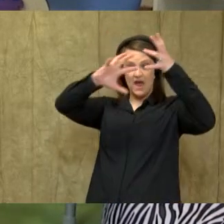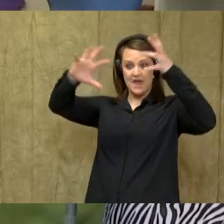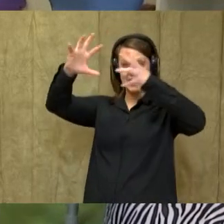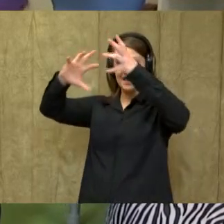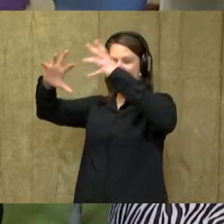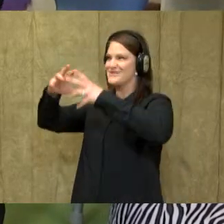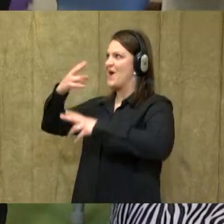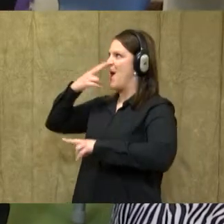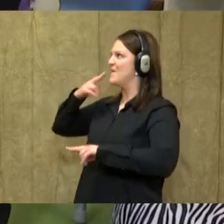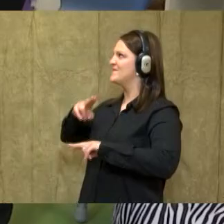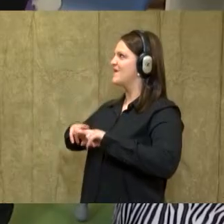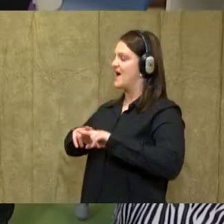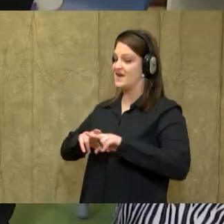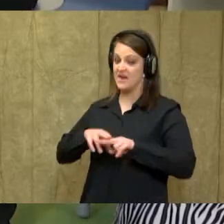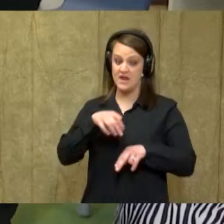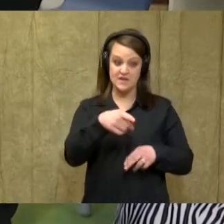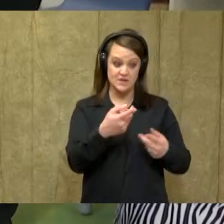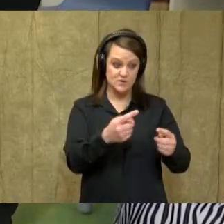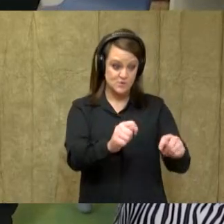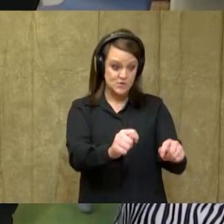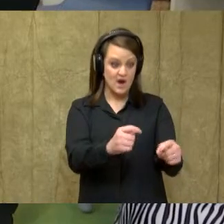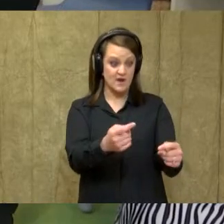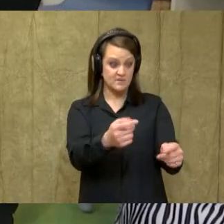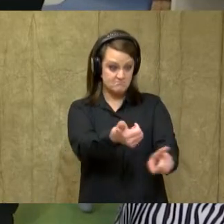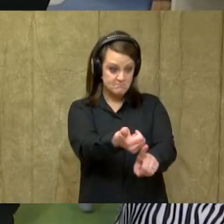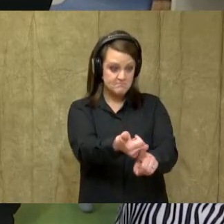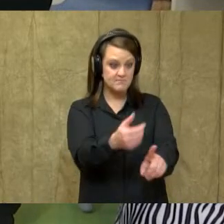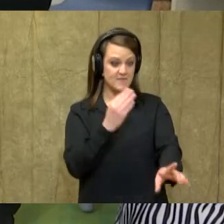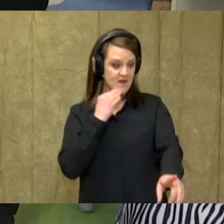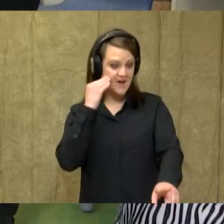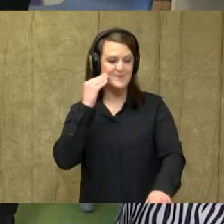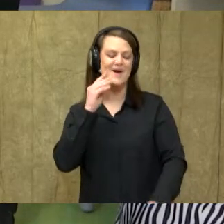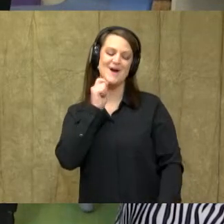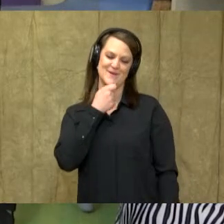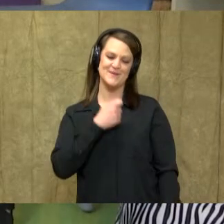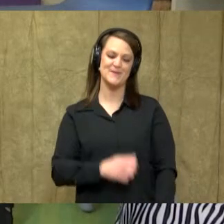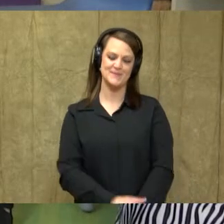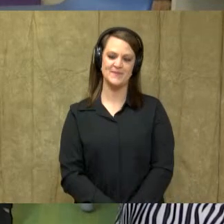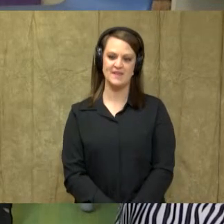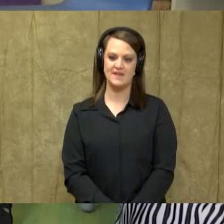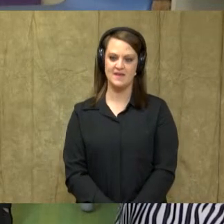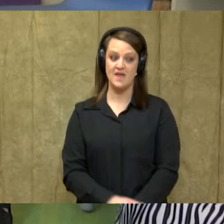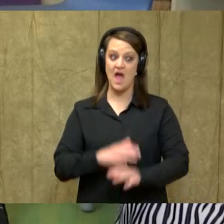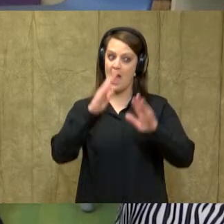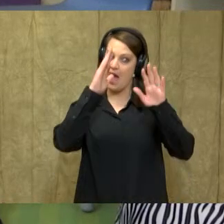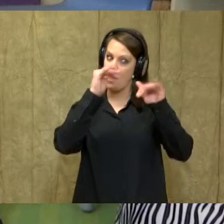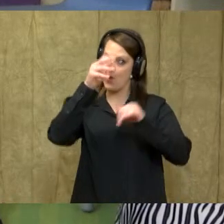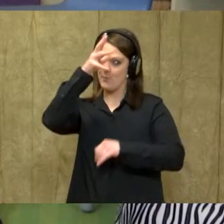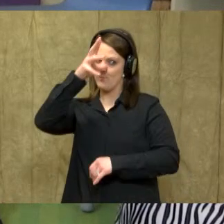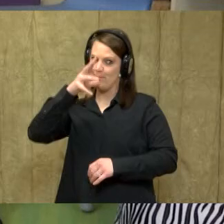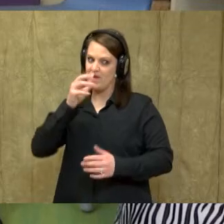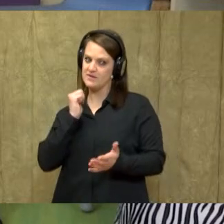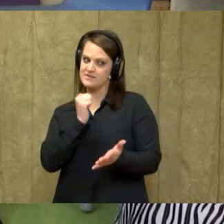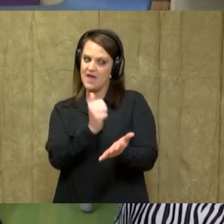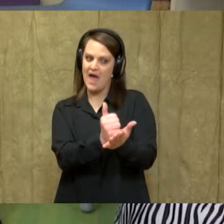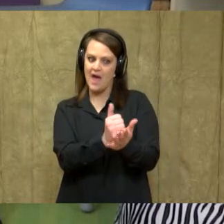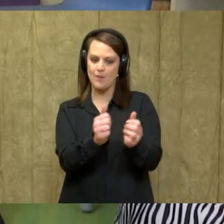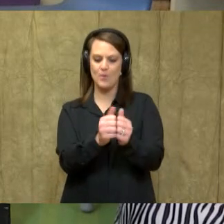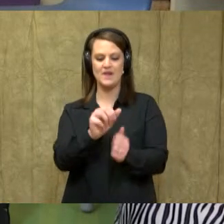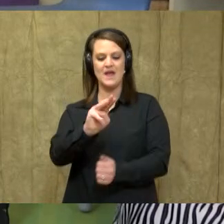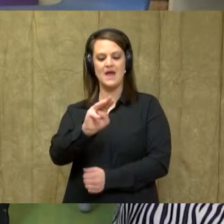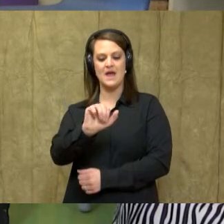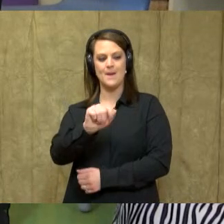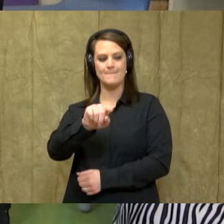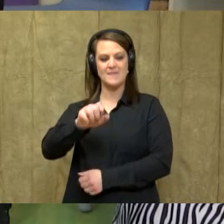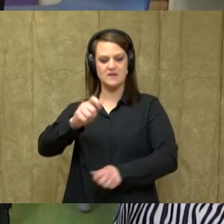fun, Miss Hollis. Did y'all try making a cloud at home? Oh, cool. I hope you used your parents' help with those matches. Those are kind of